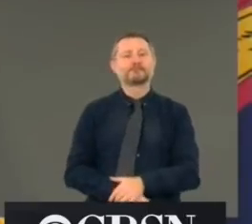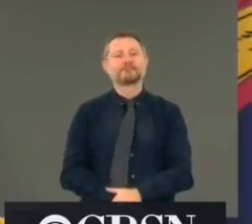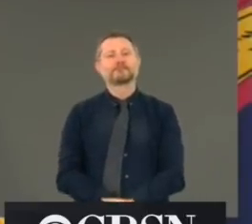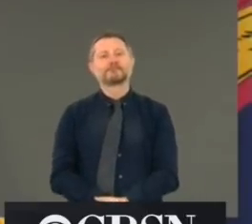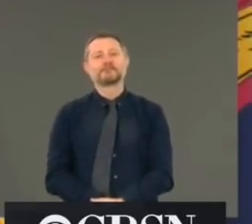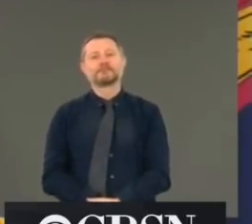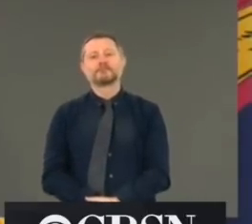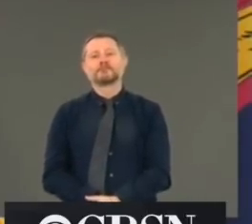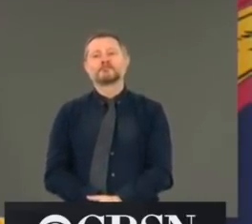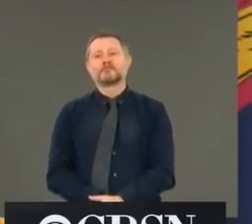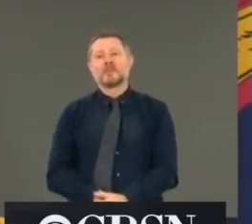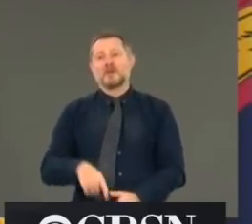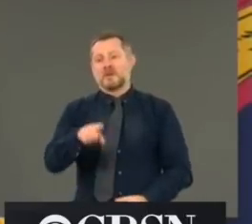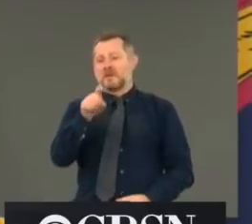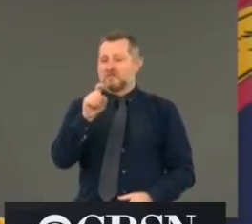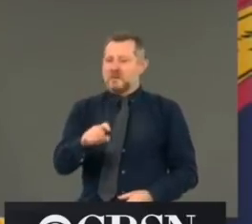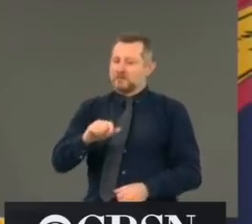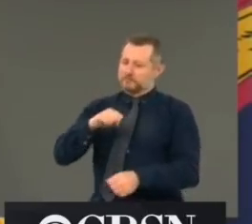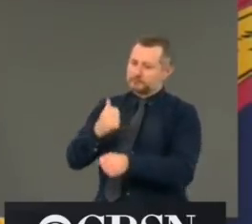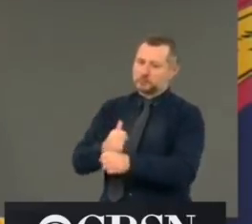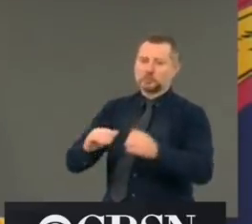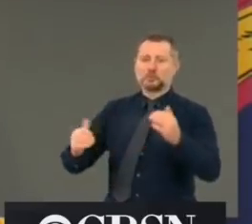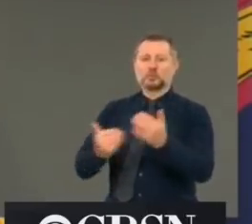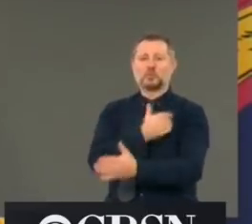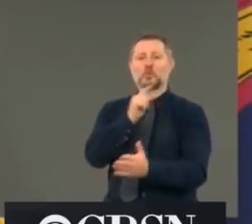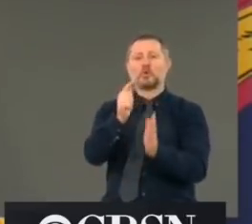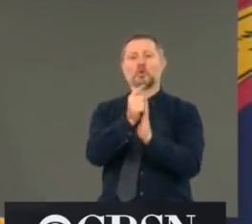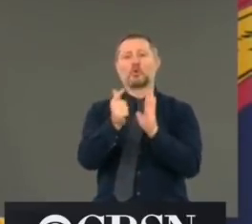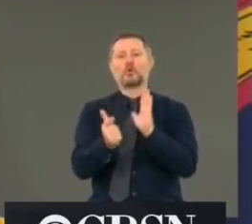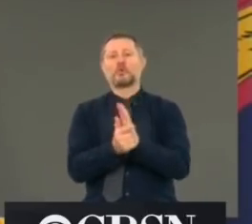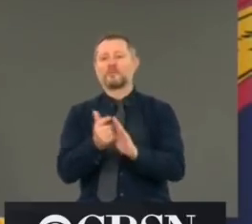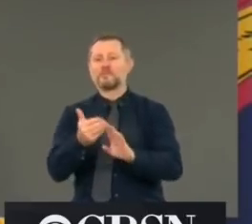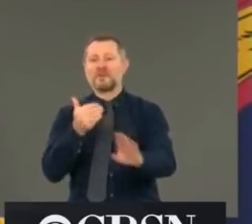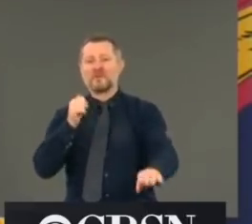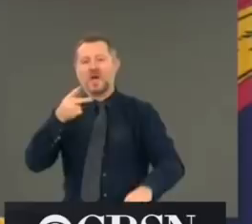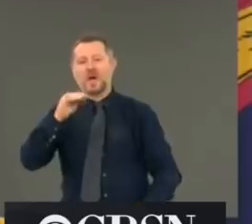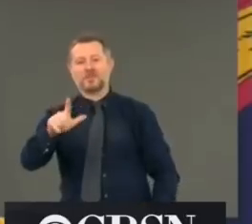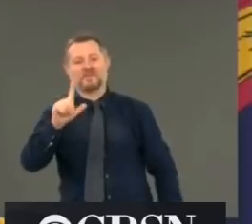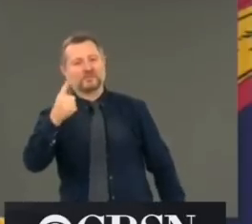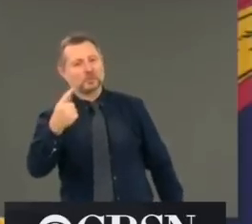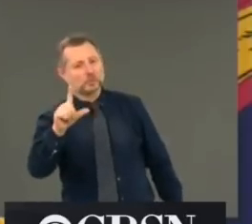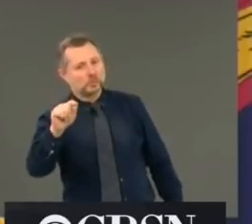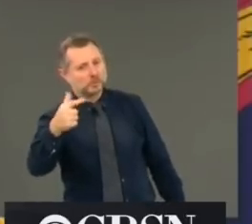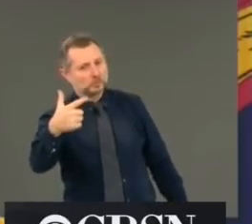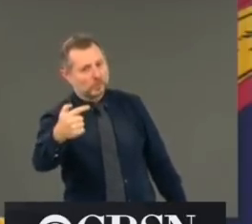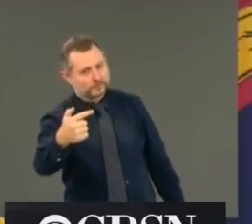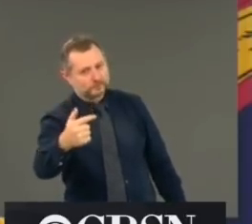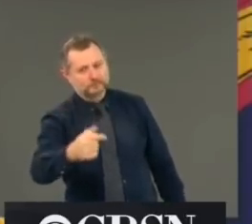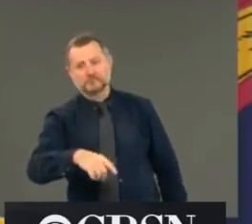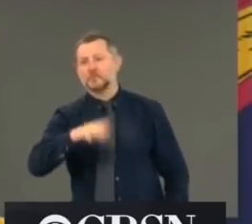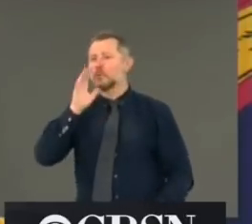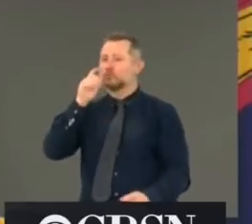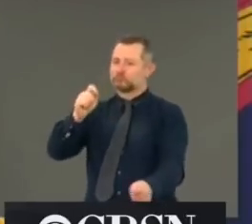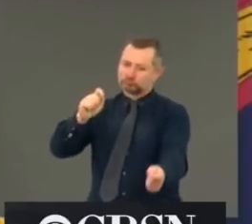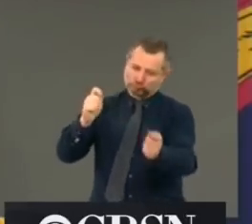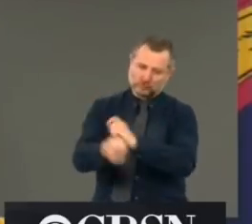They're going to have to pass a law by April 1 that redesigns the police